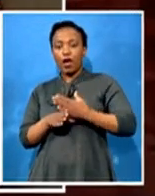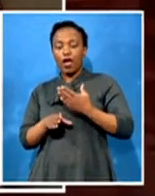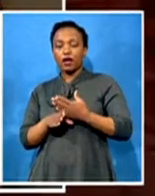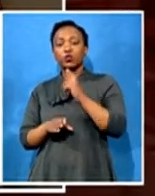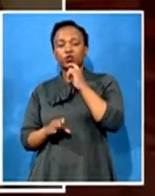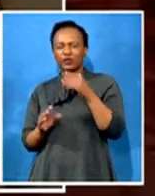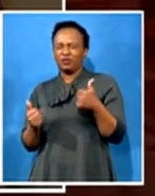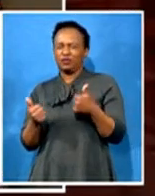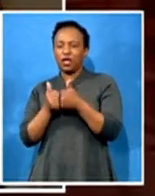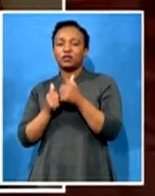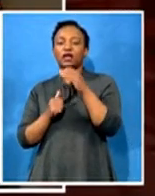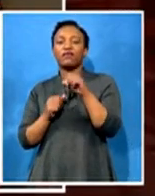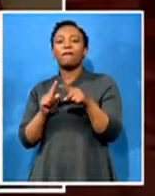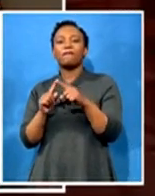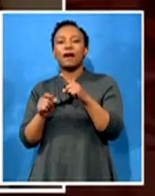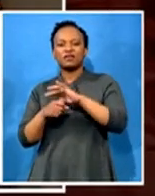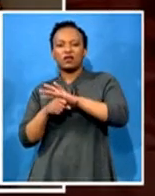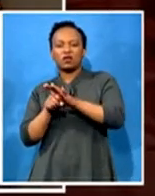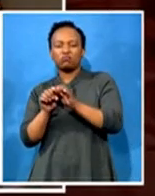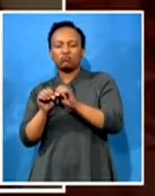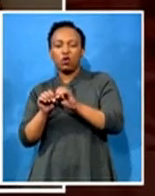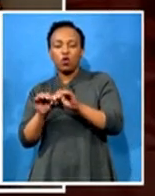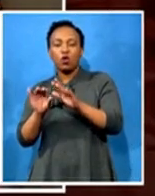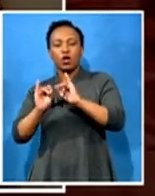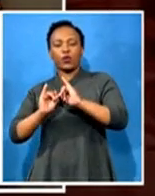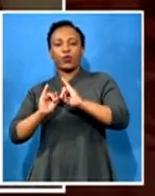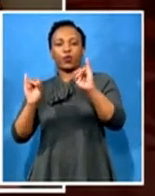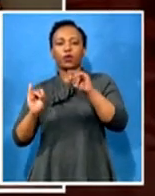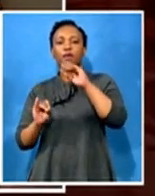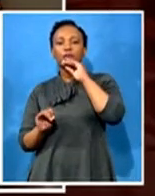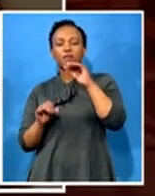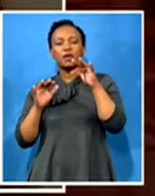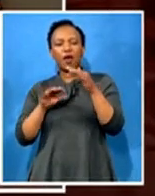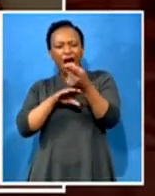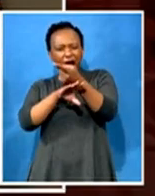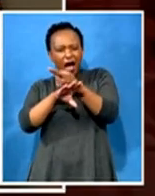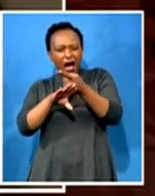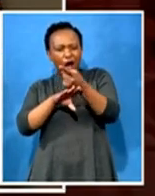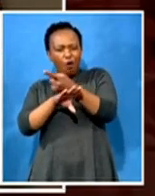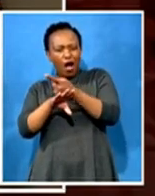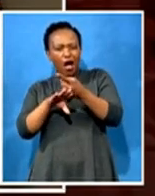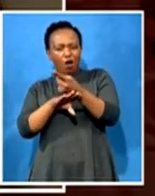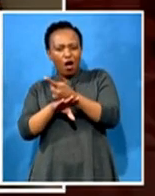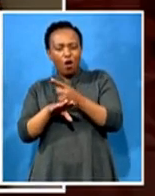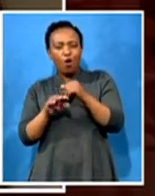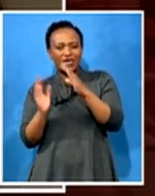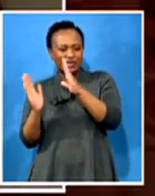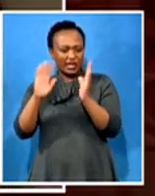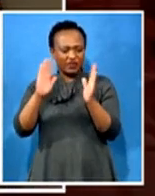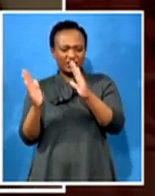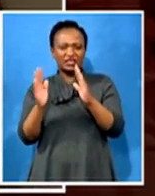that people are working longer hours, back-to-back shifts. We've had reports of people who have been sleeping at their